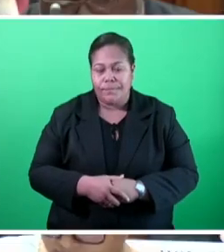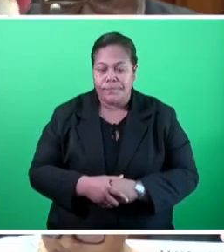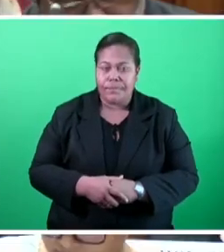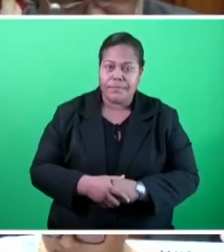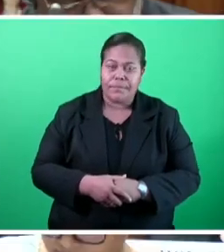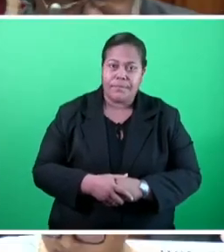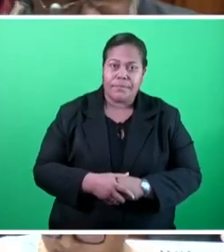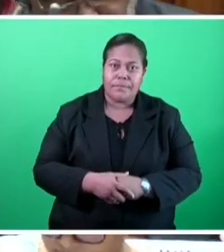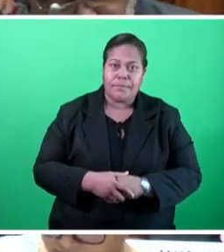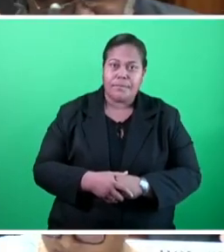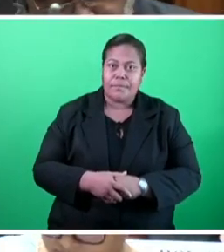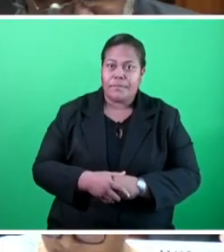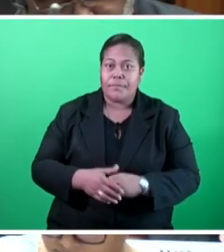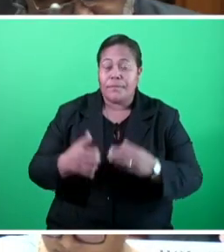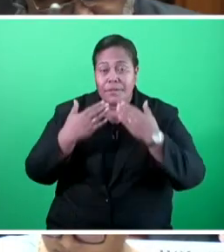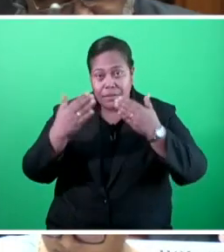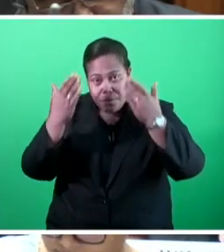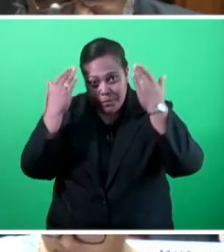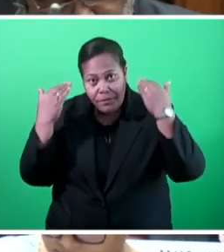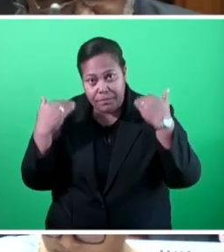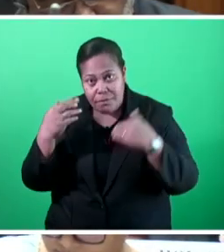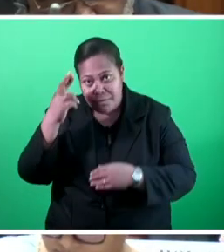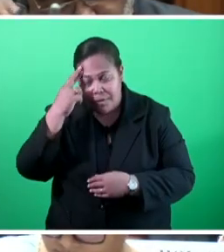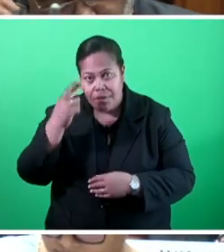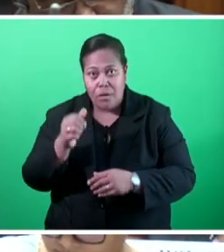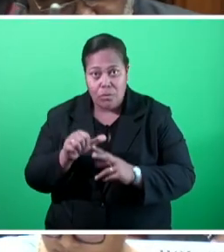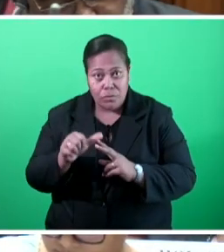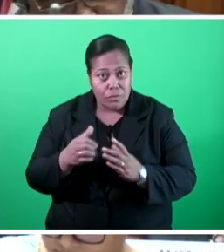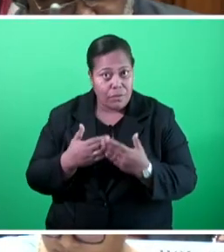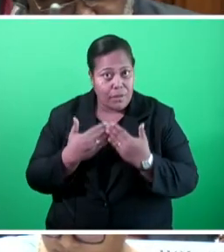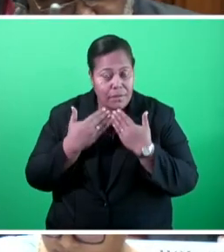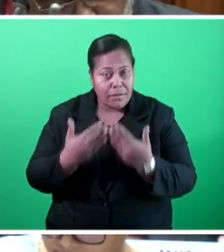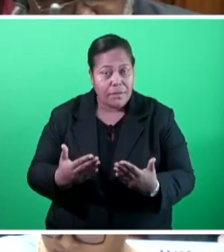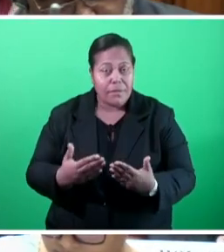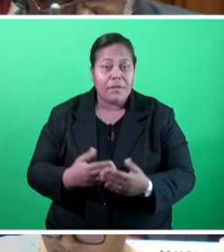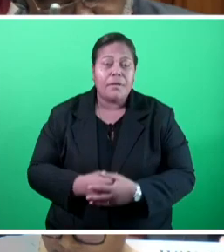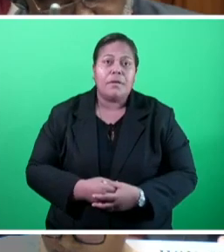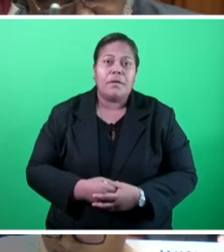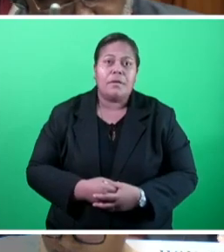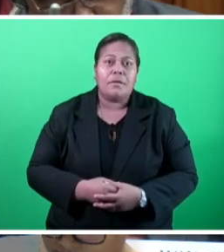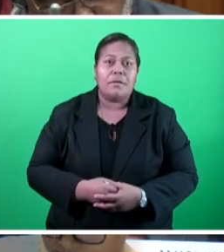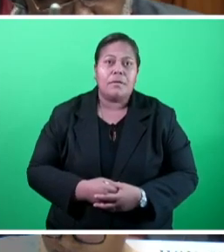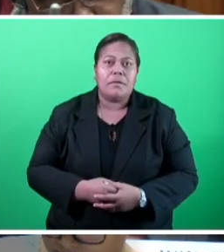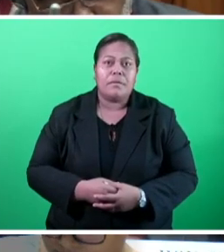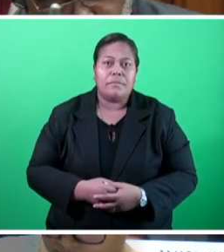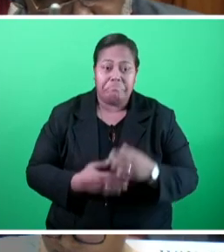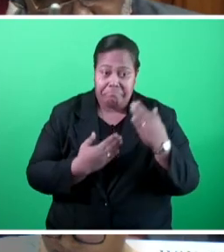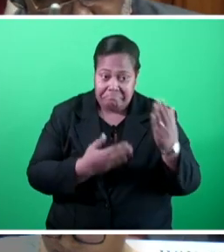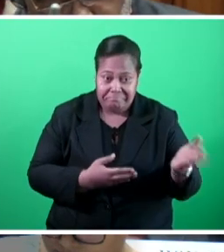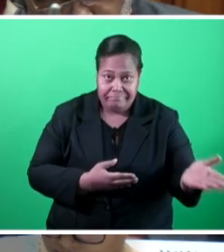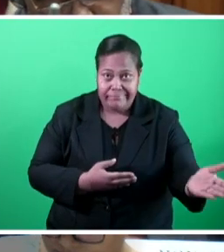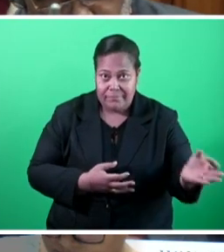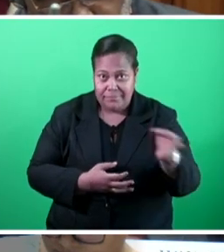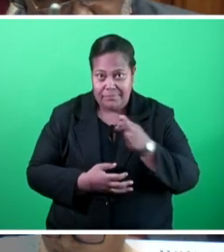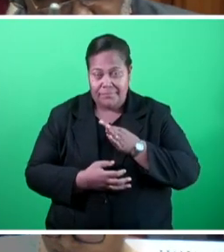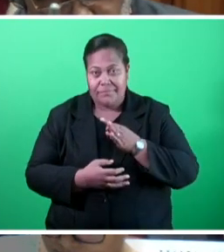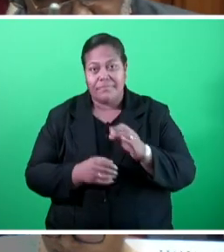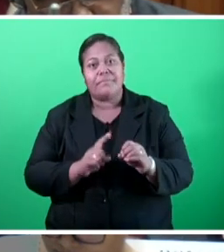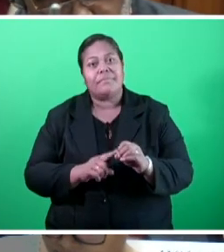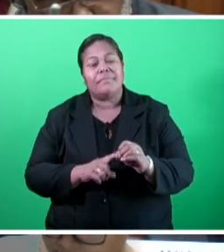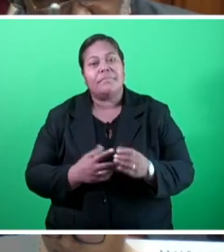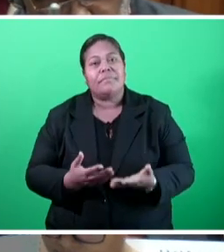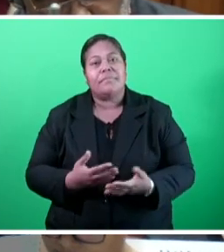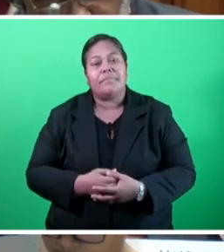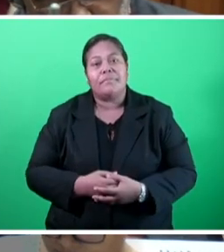Thank you, Mr. Speaker, sir, and I also thank the Honourable Member as well, Mr. Speaker, sir. I'm